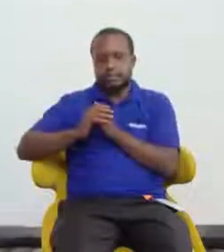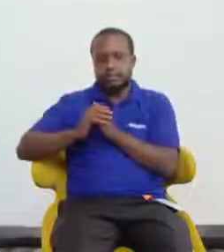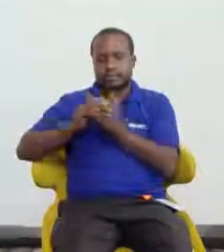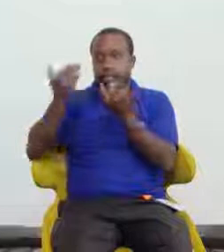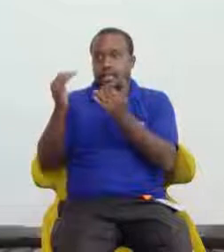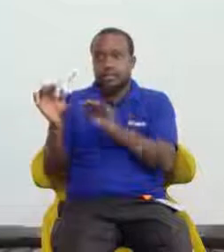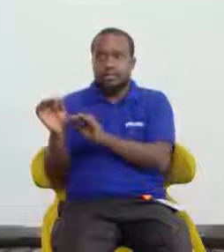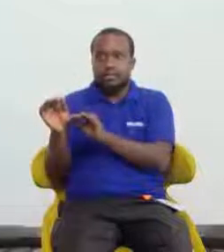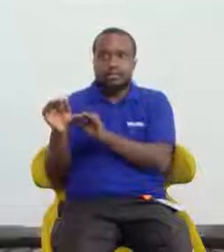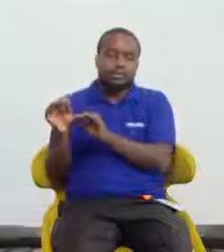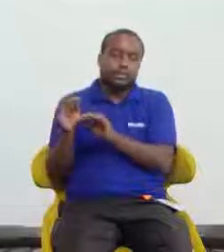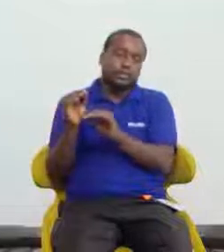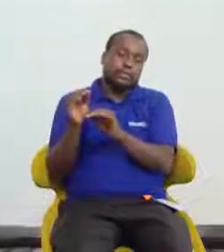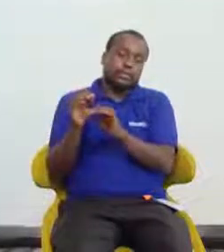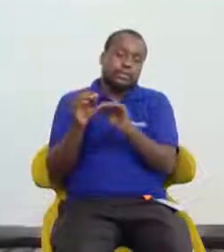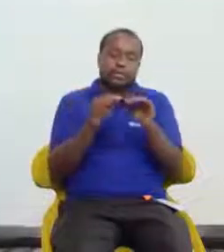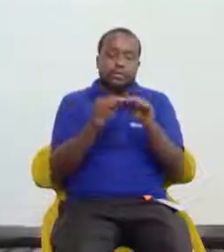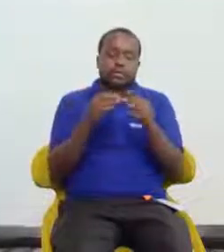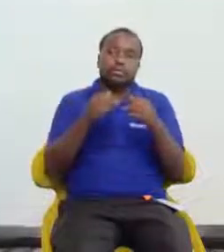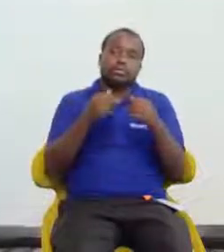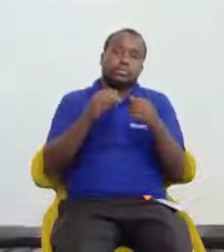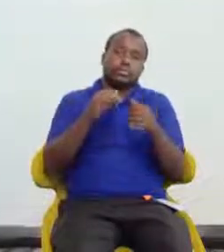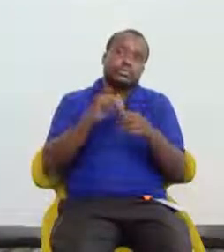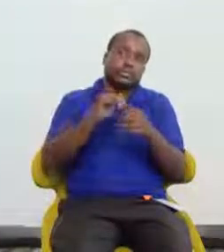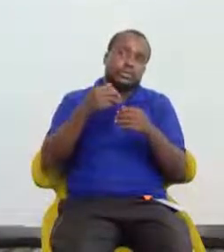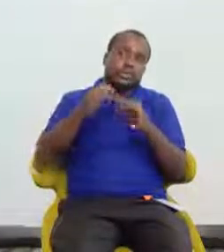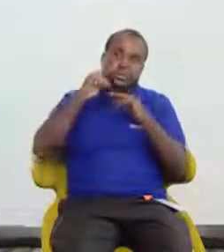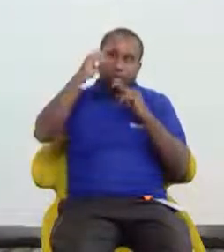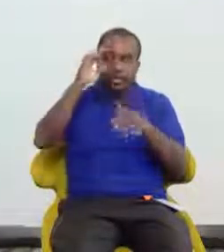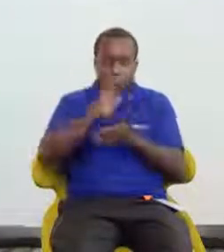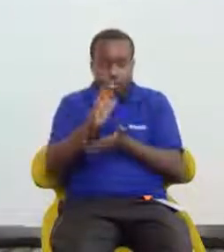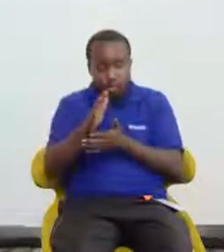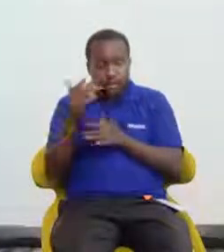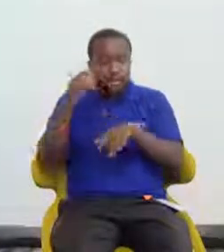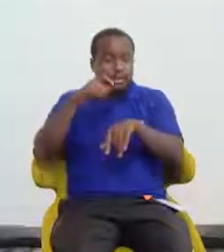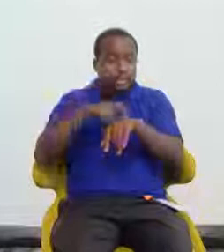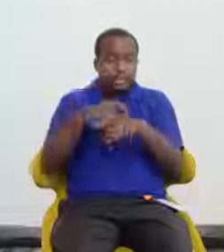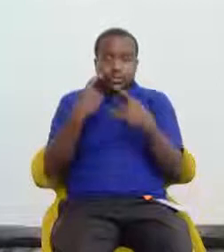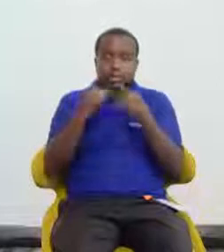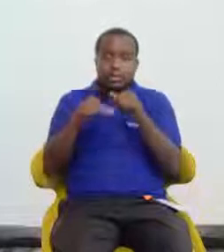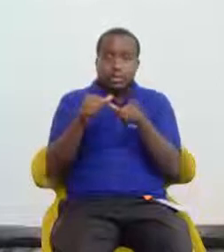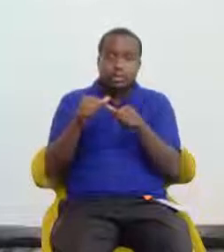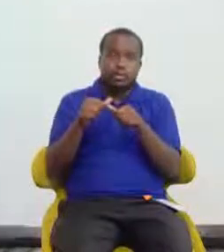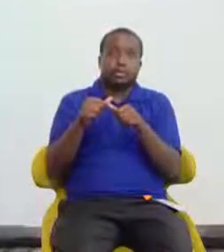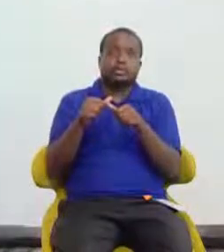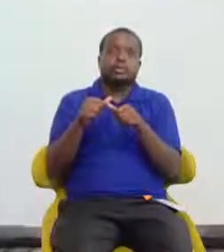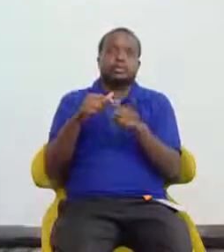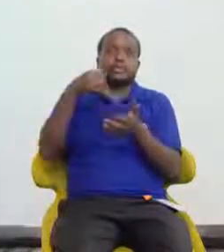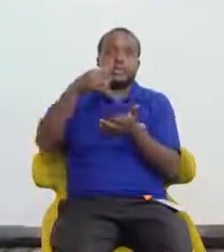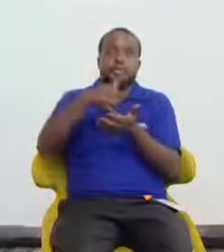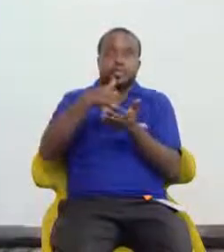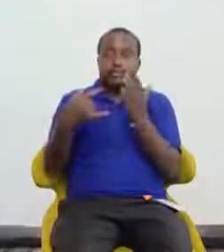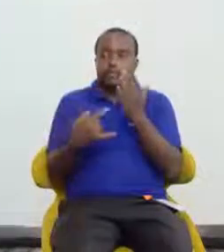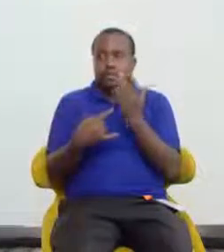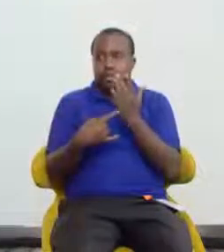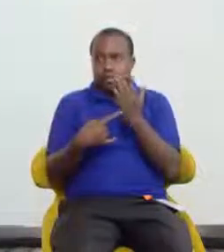into graphic designing, and they are done, and they can do something. So when we come here and we talk about the inclusive